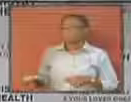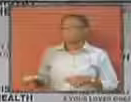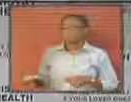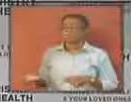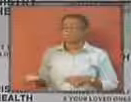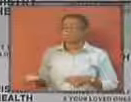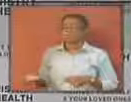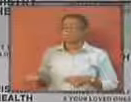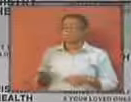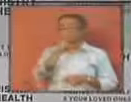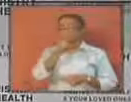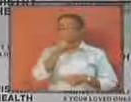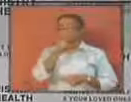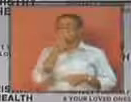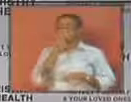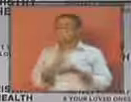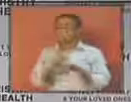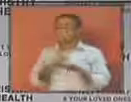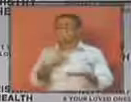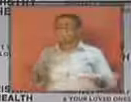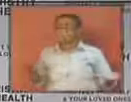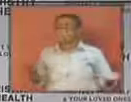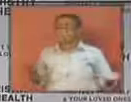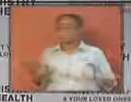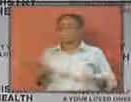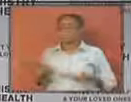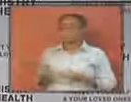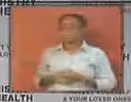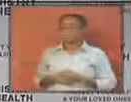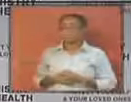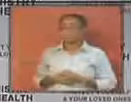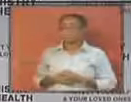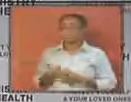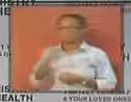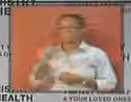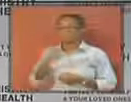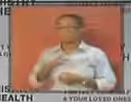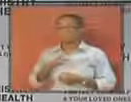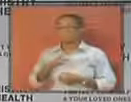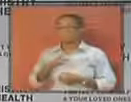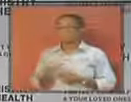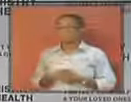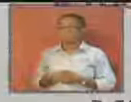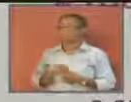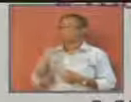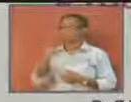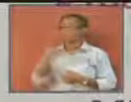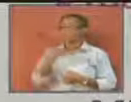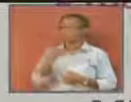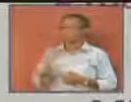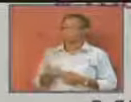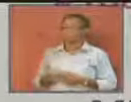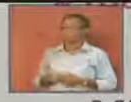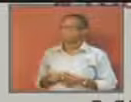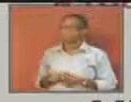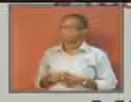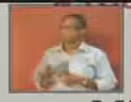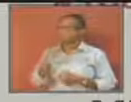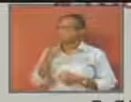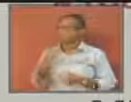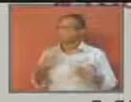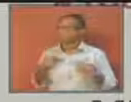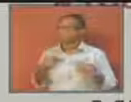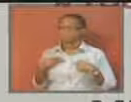me take the second one first. So yes, through the Office of the County Medical Officers of Health, we have had cases like that in the